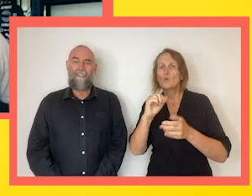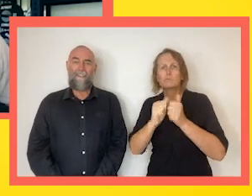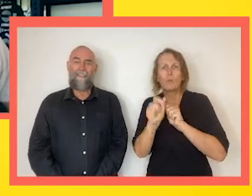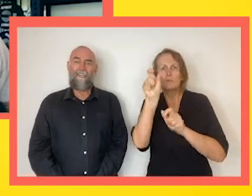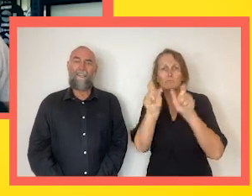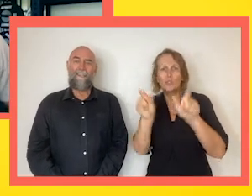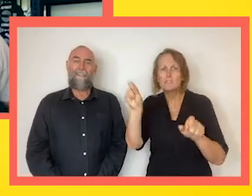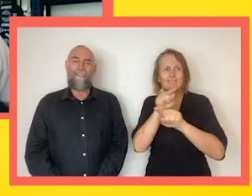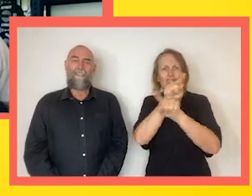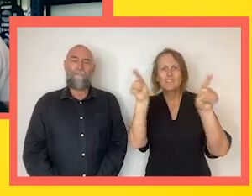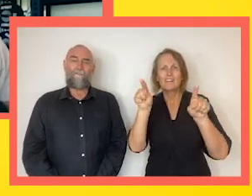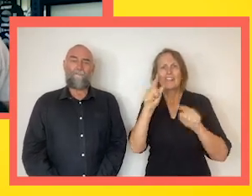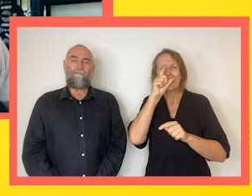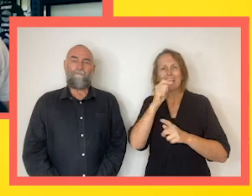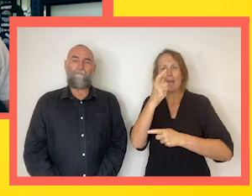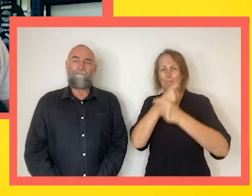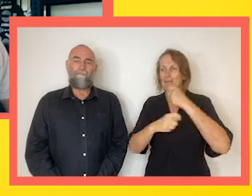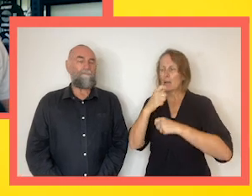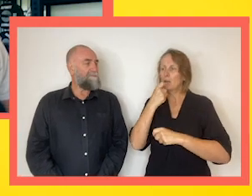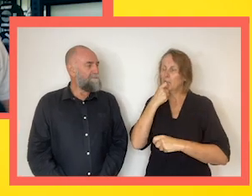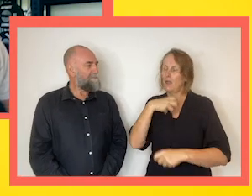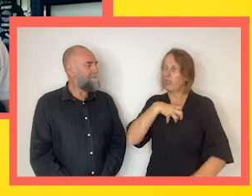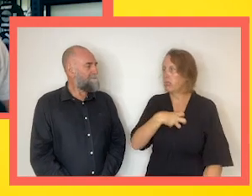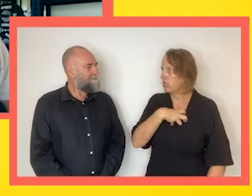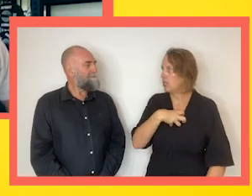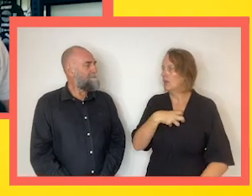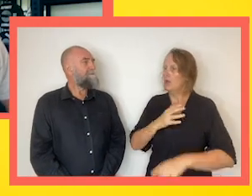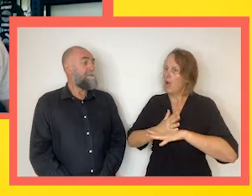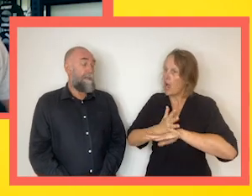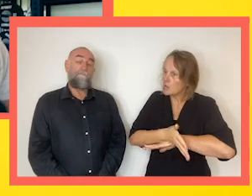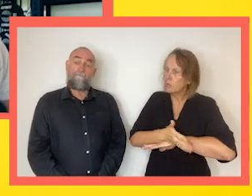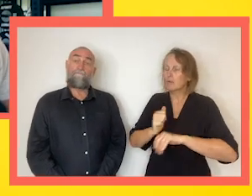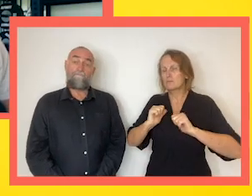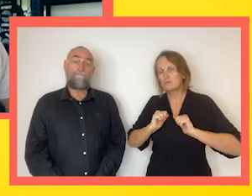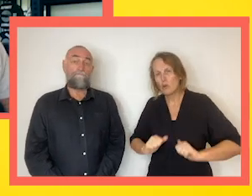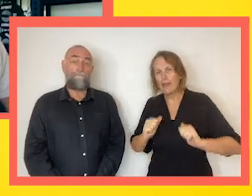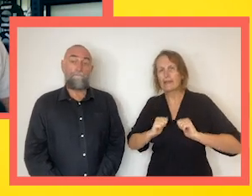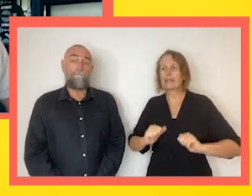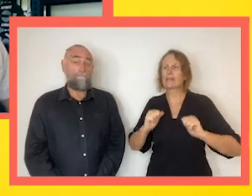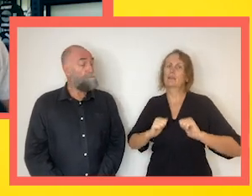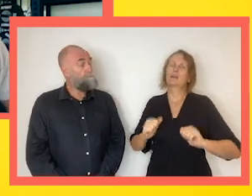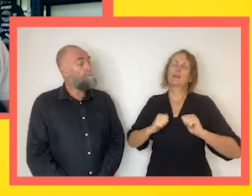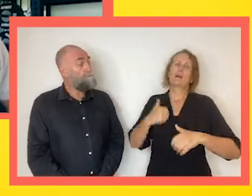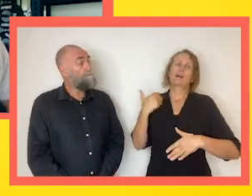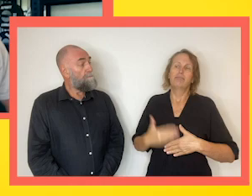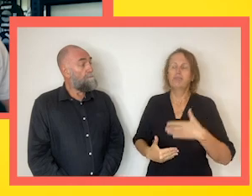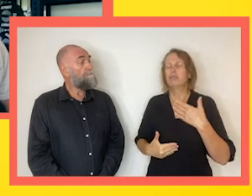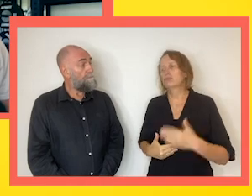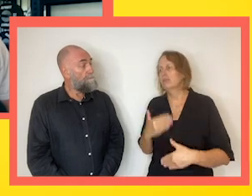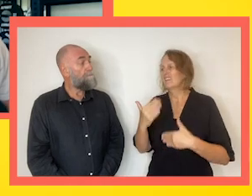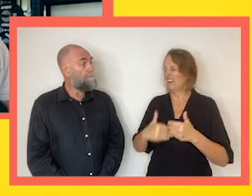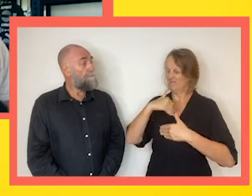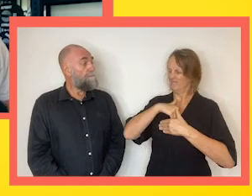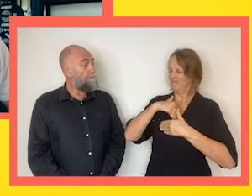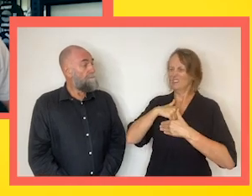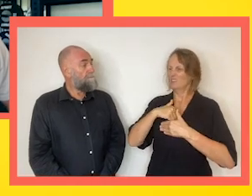there, it can become a bit of a chore to compete to train. Like, it become a chore, and you